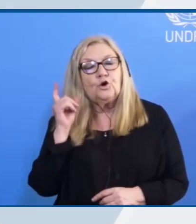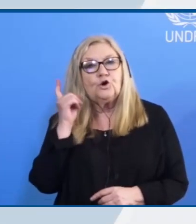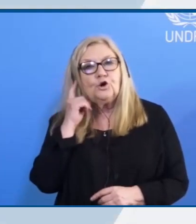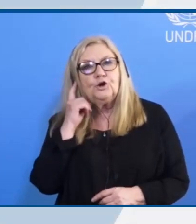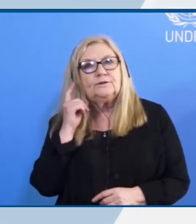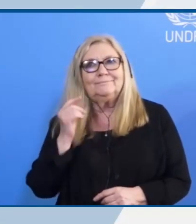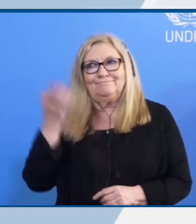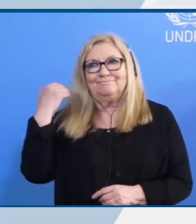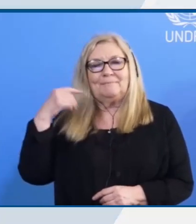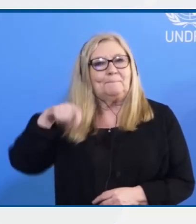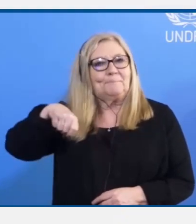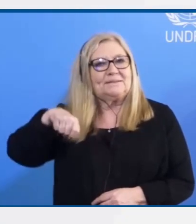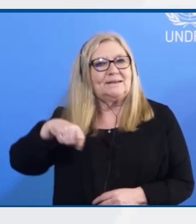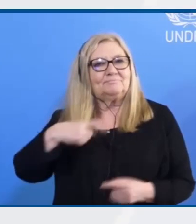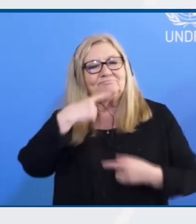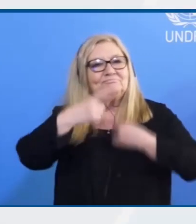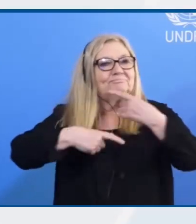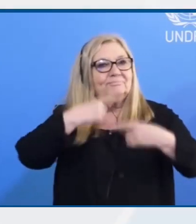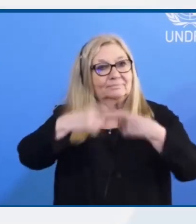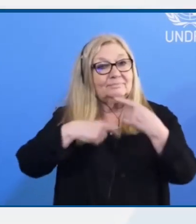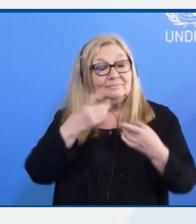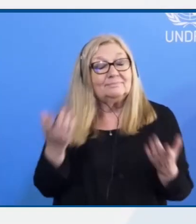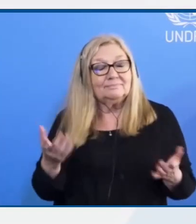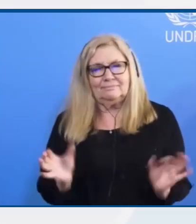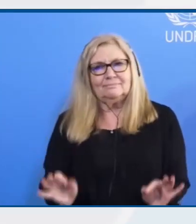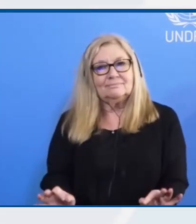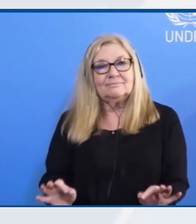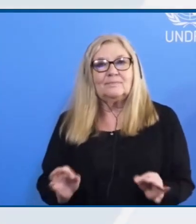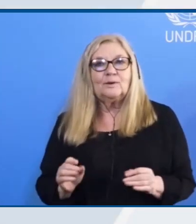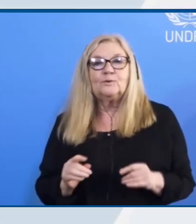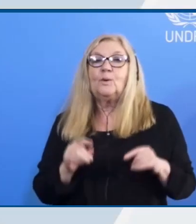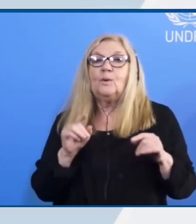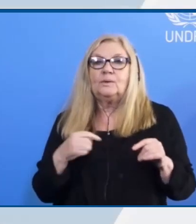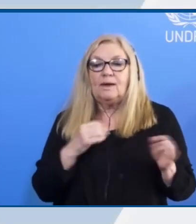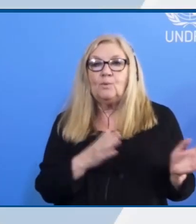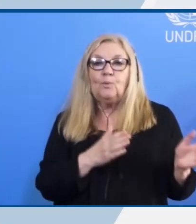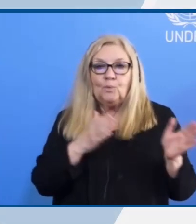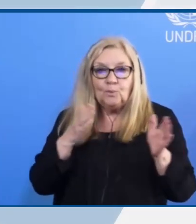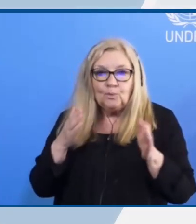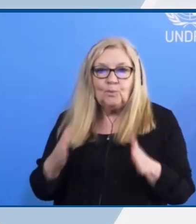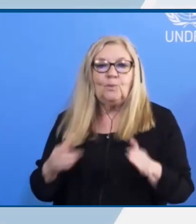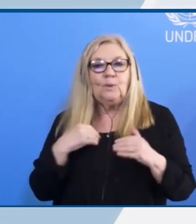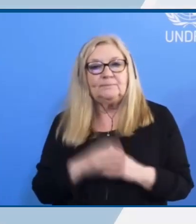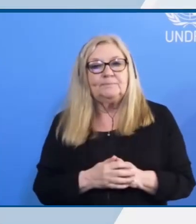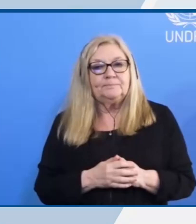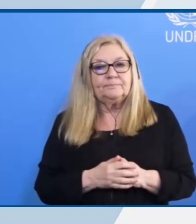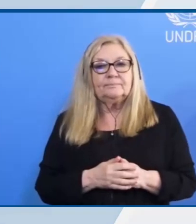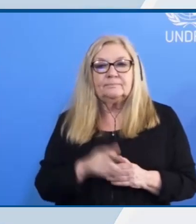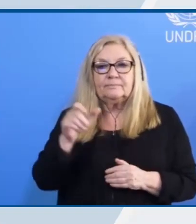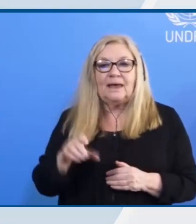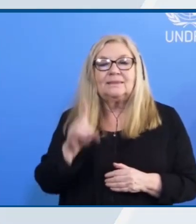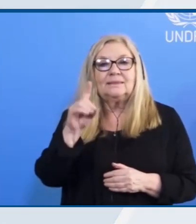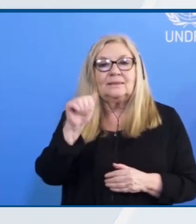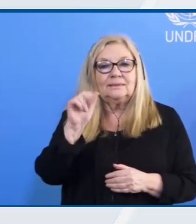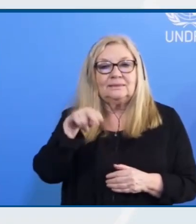boring, repetitive projects. Excellent. So we're going to go now to Godabri, who is going to share with us the